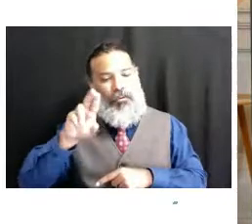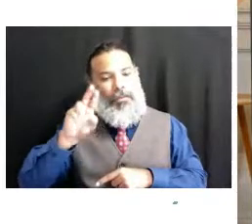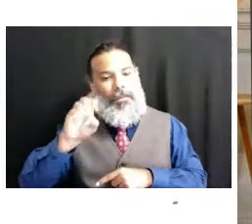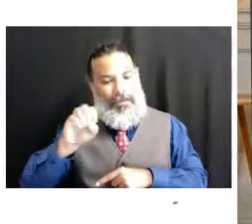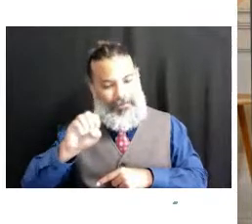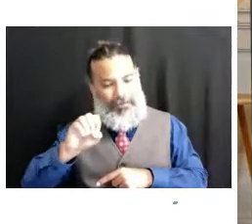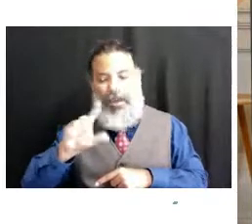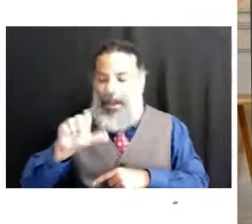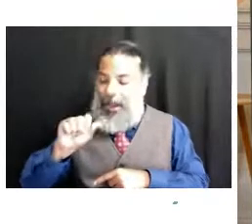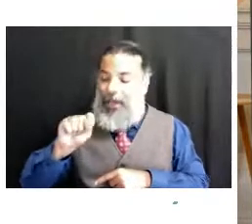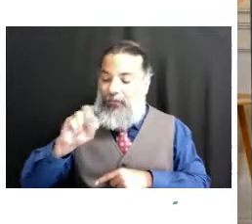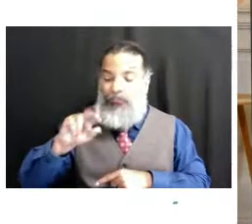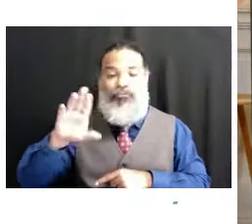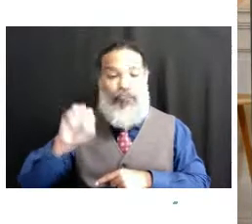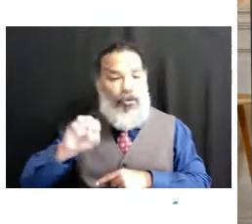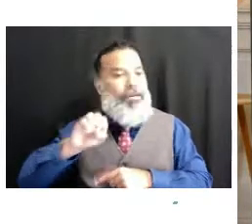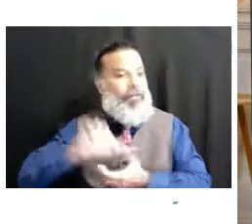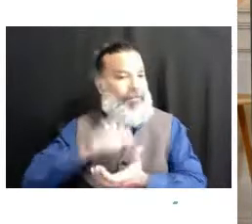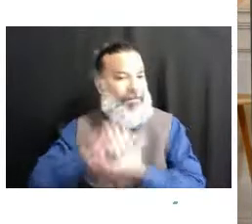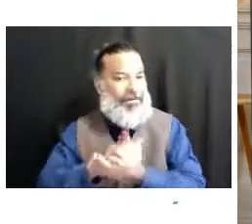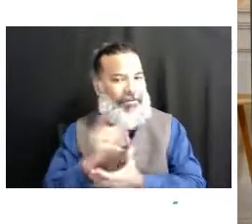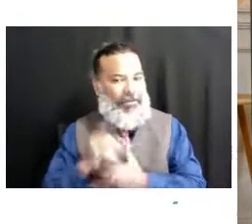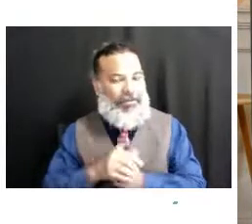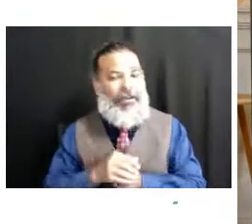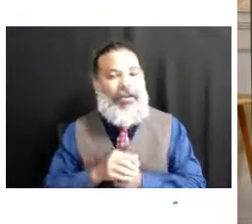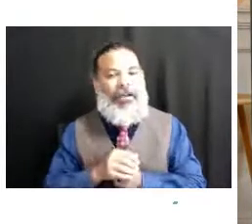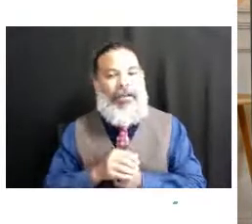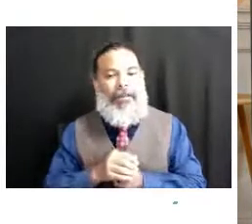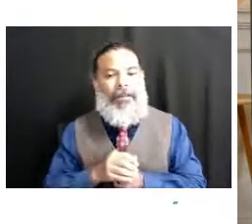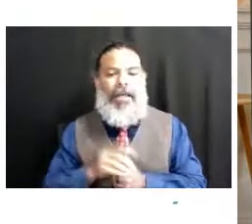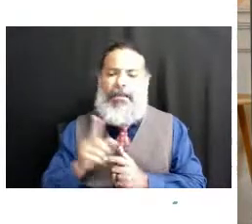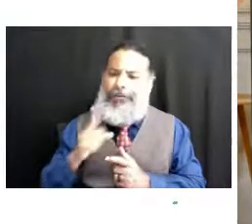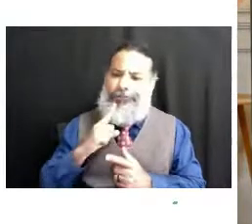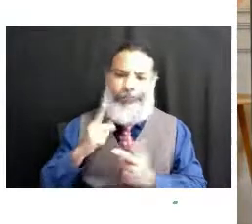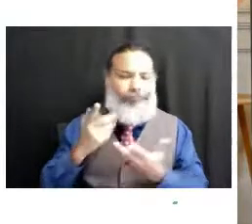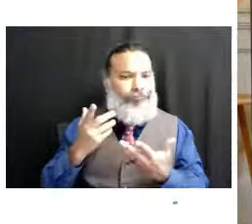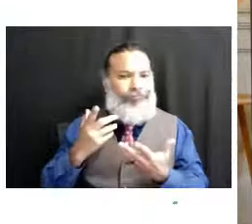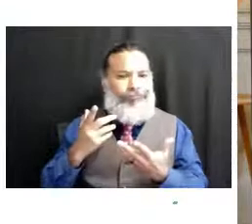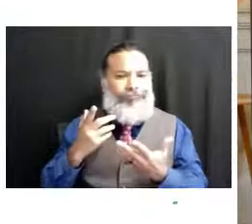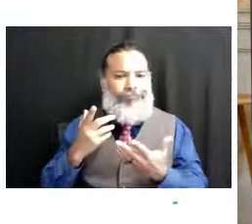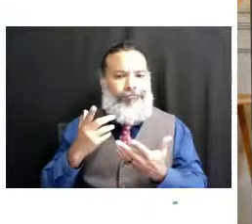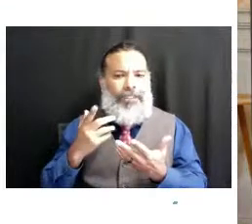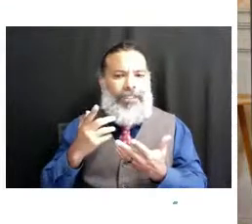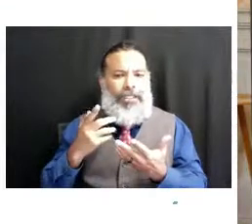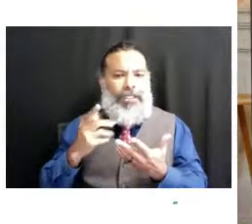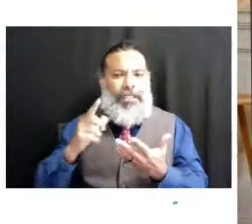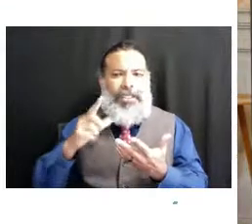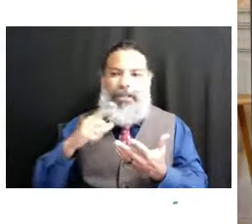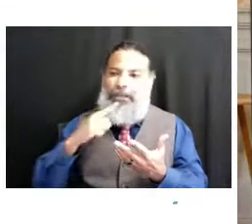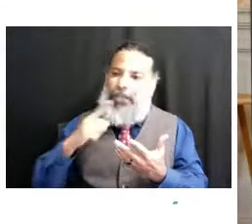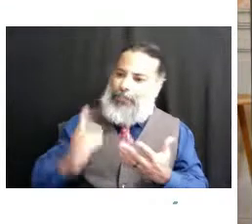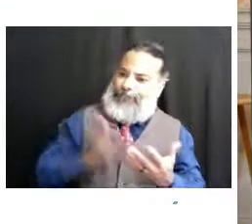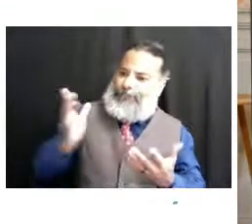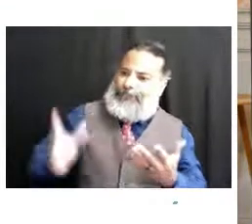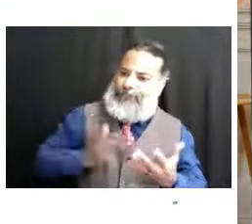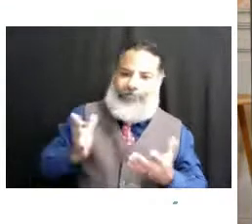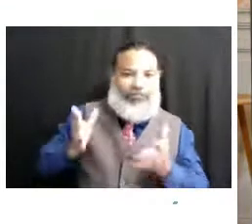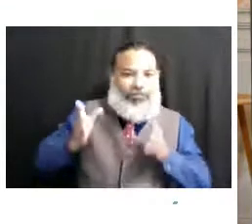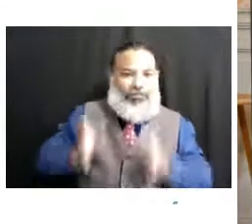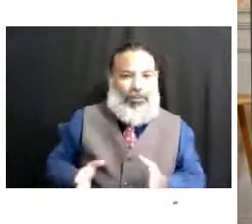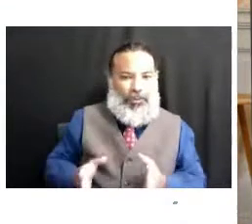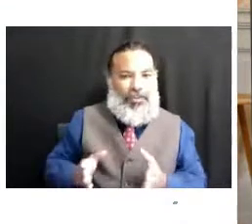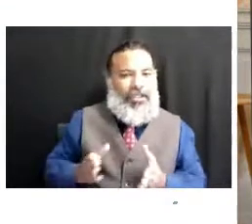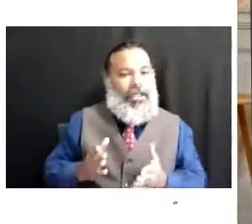Latrobe is one of the most uxorious men that I have ever encountered in my research.